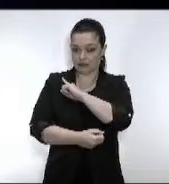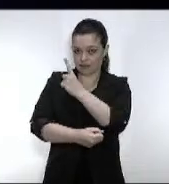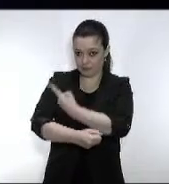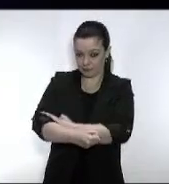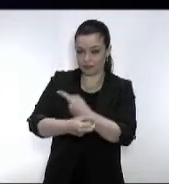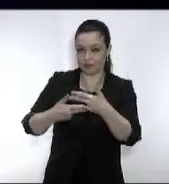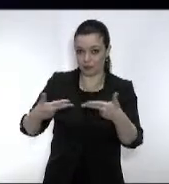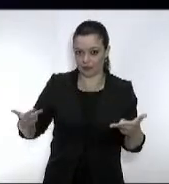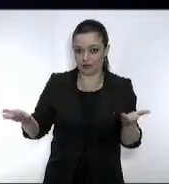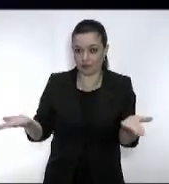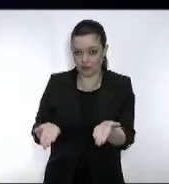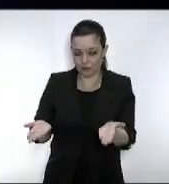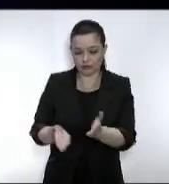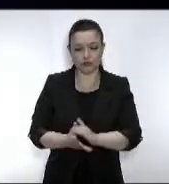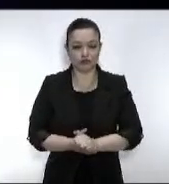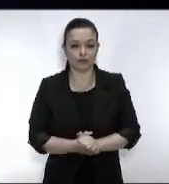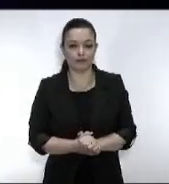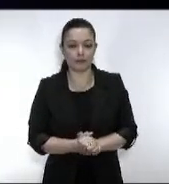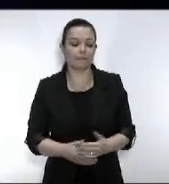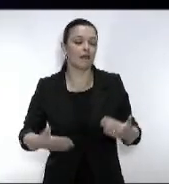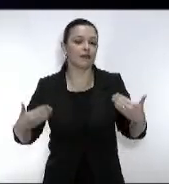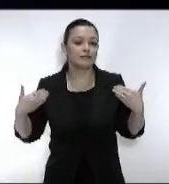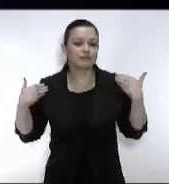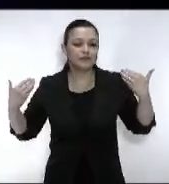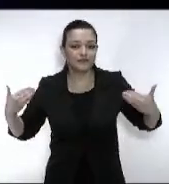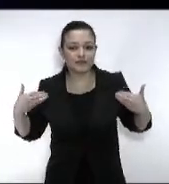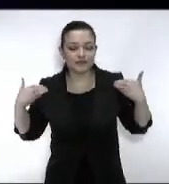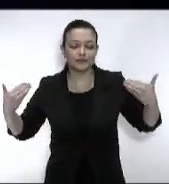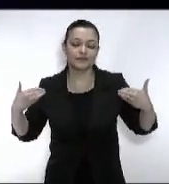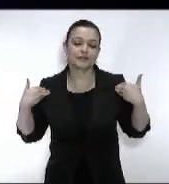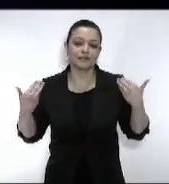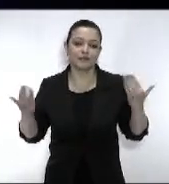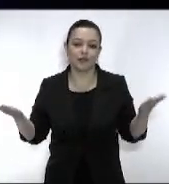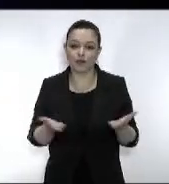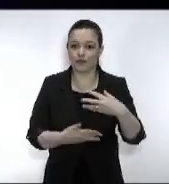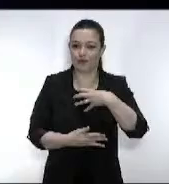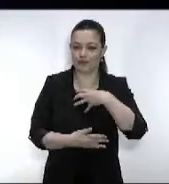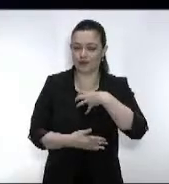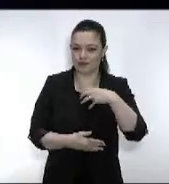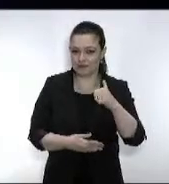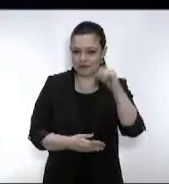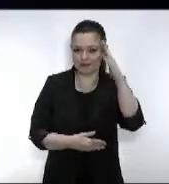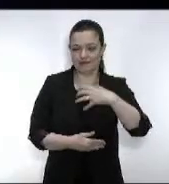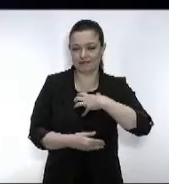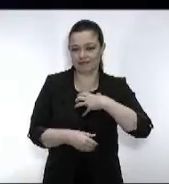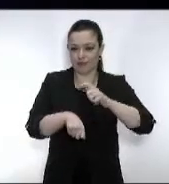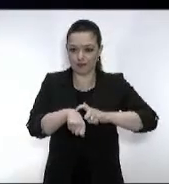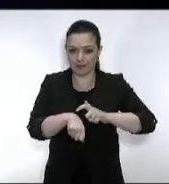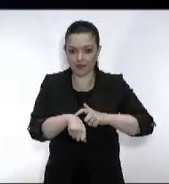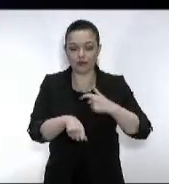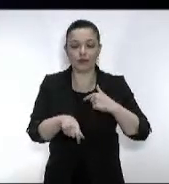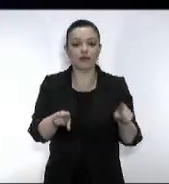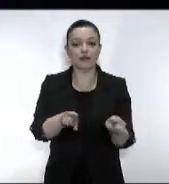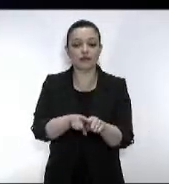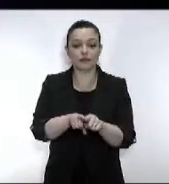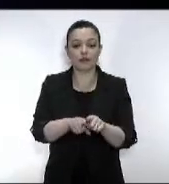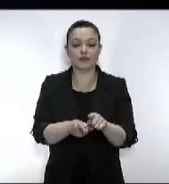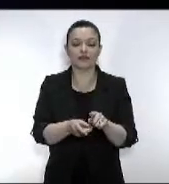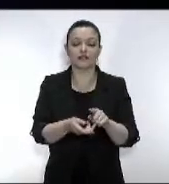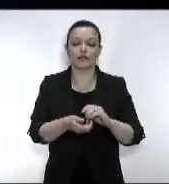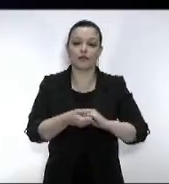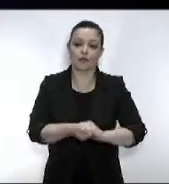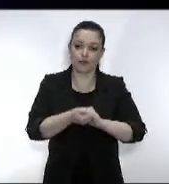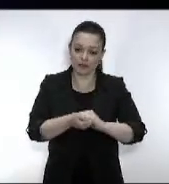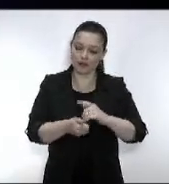and also for Professor Palamus. It's a great joy for all of us at this moment, and I'd like to